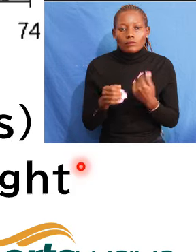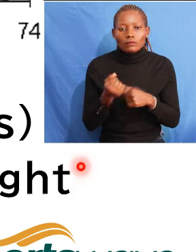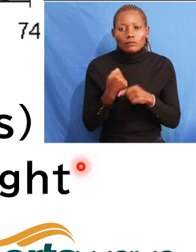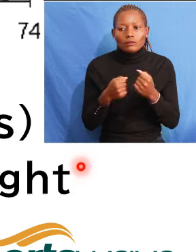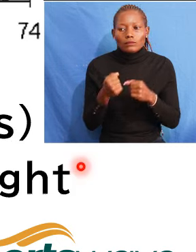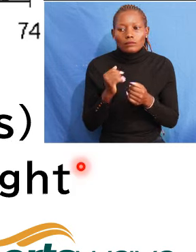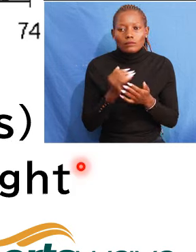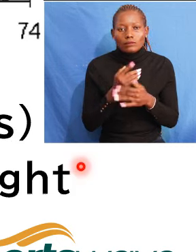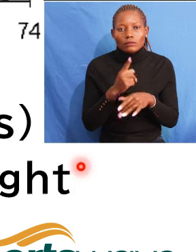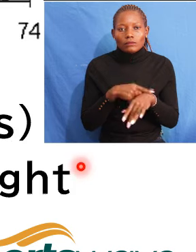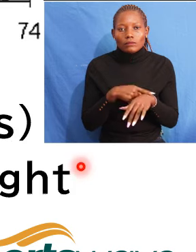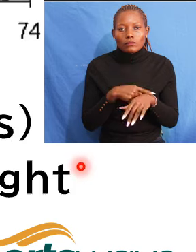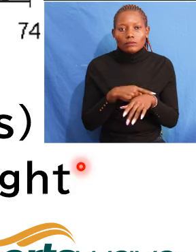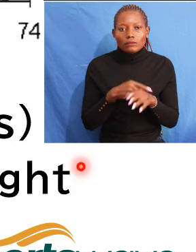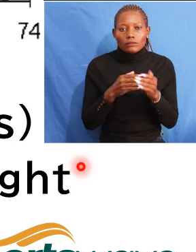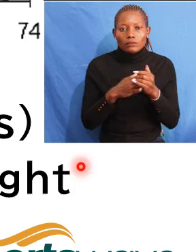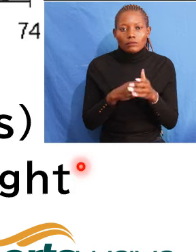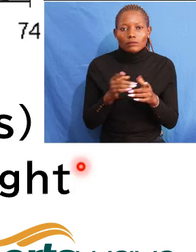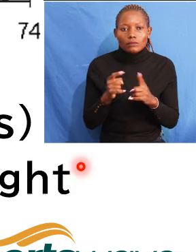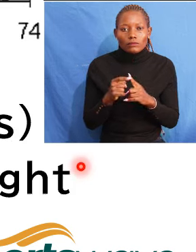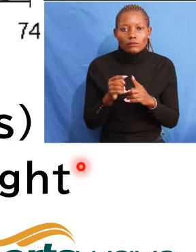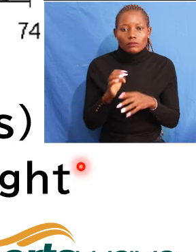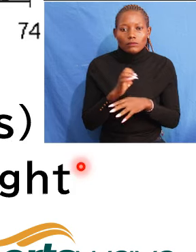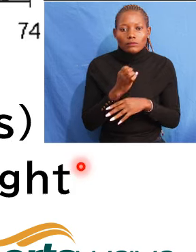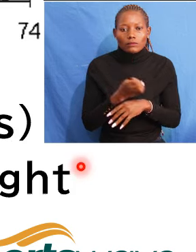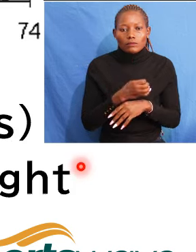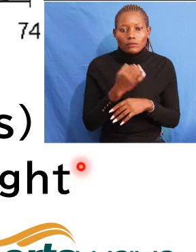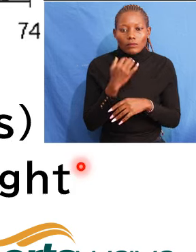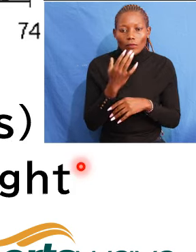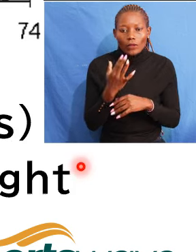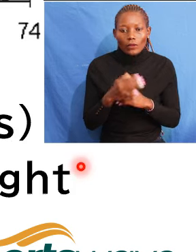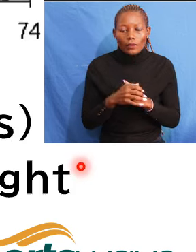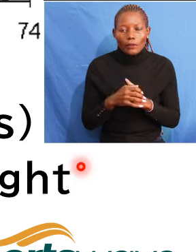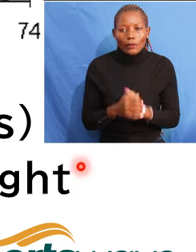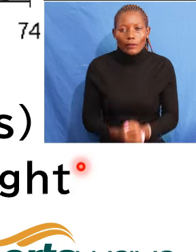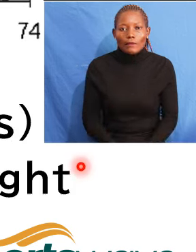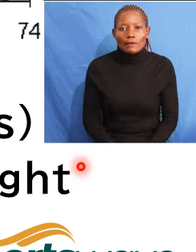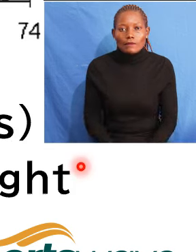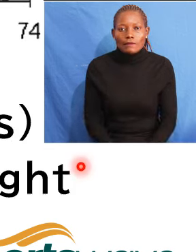may cause energy depletion.